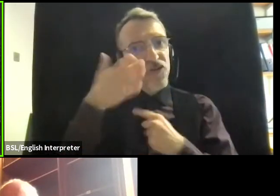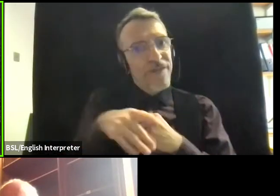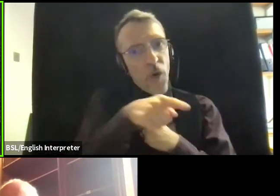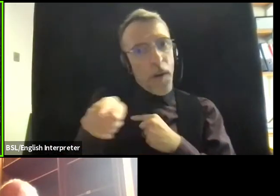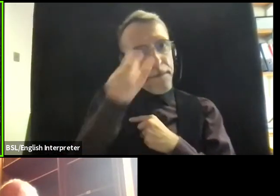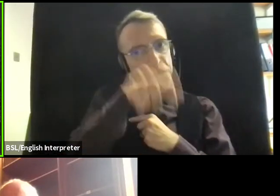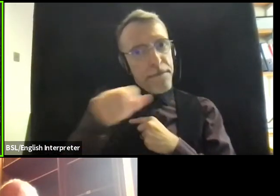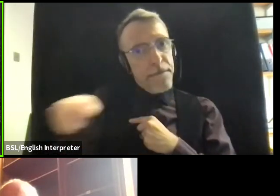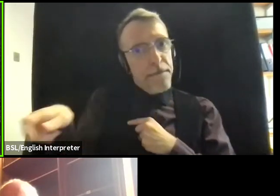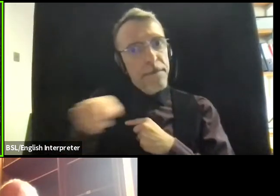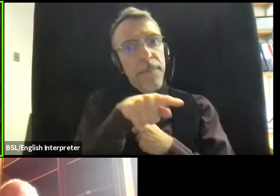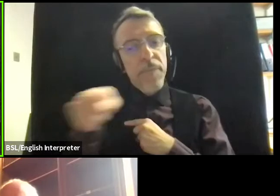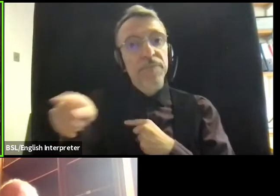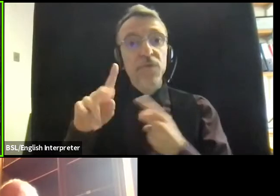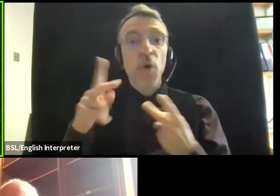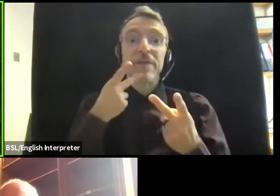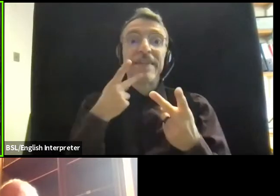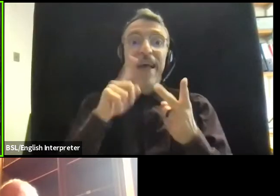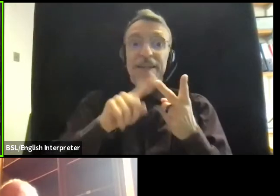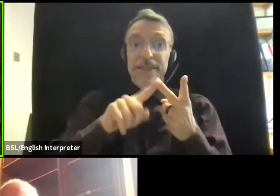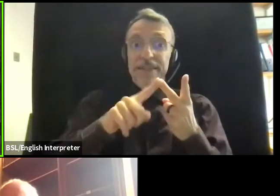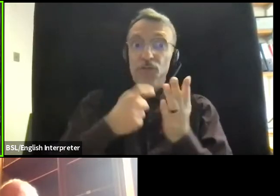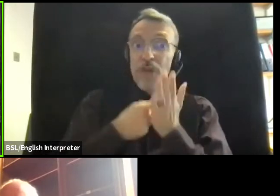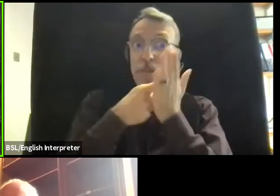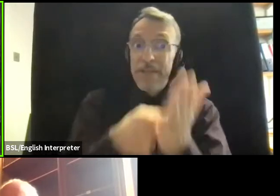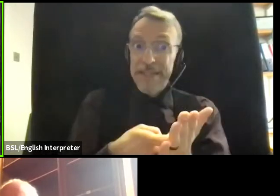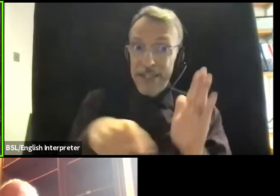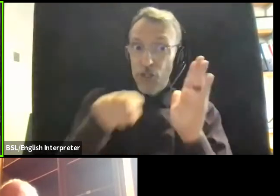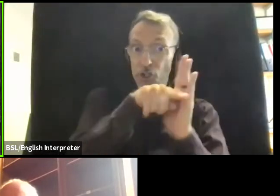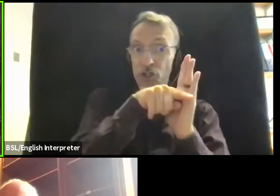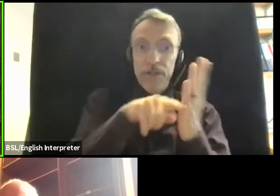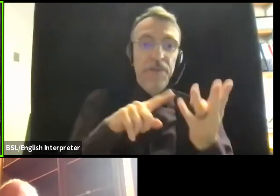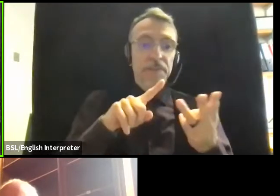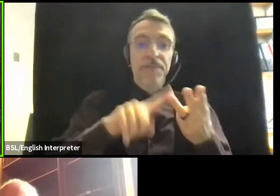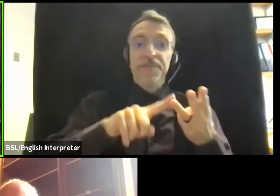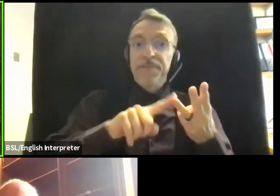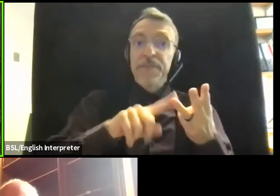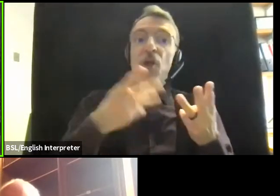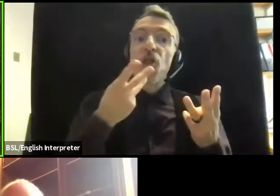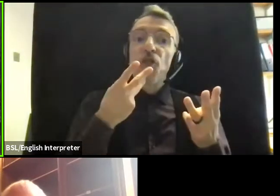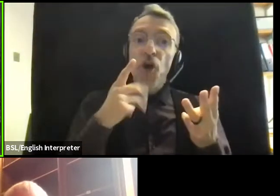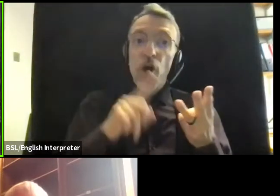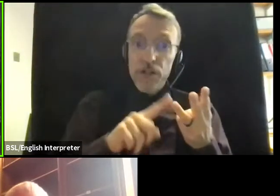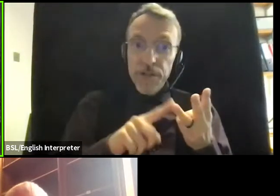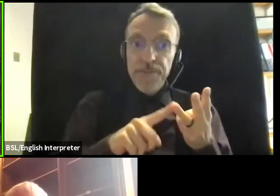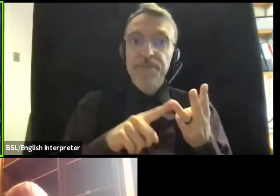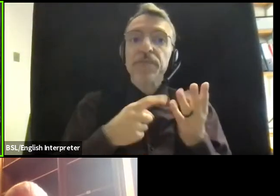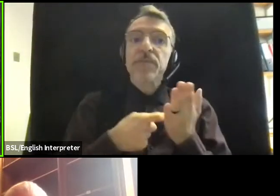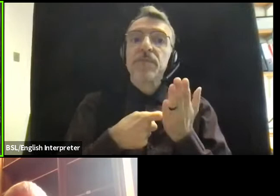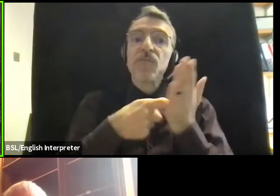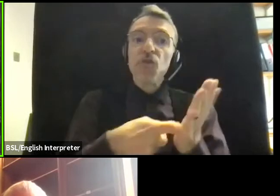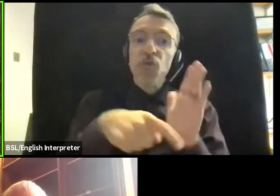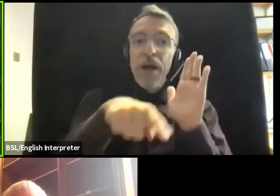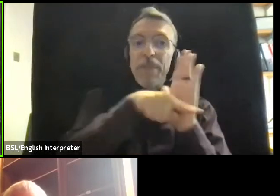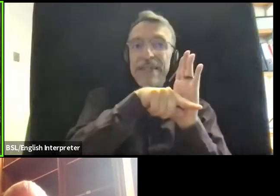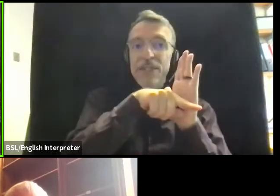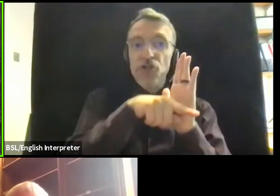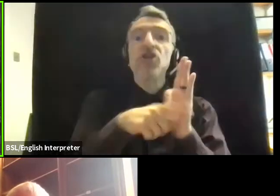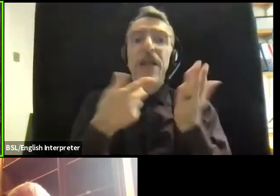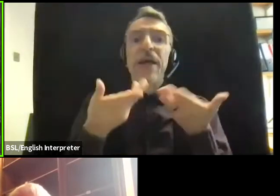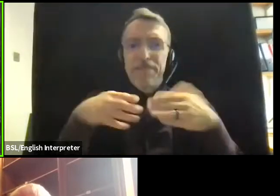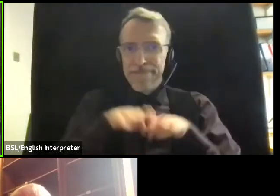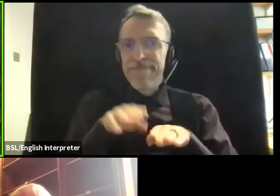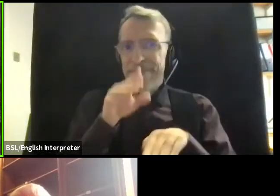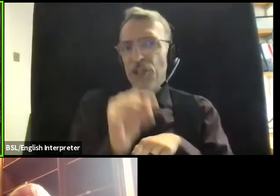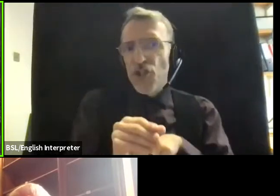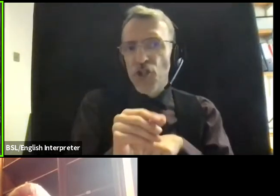outreach? So that is the second policy recommendation. And the third policy recommendation, and I'm closing here, has